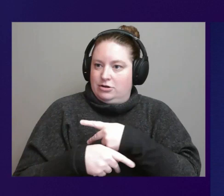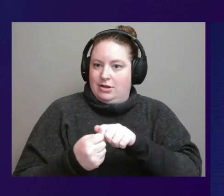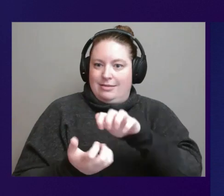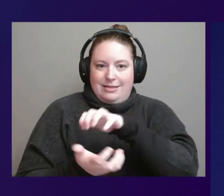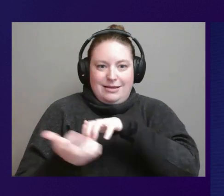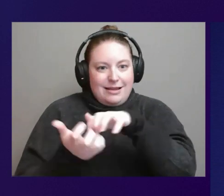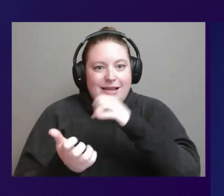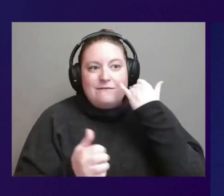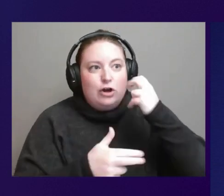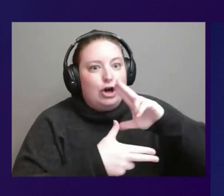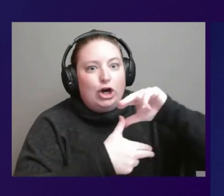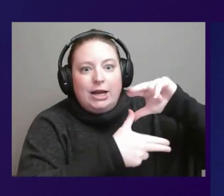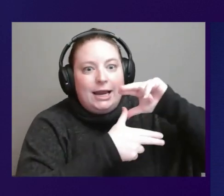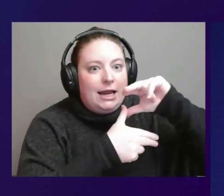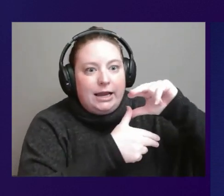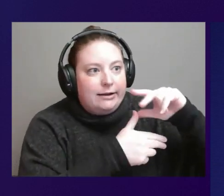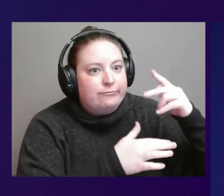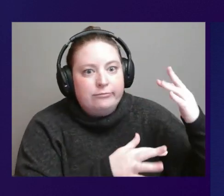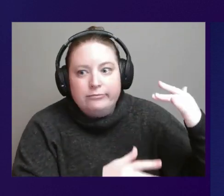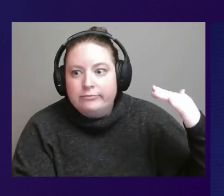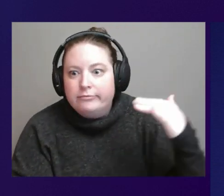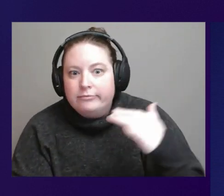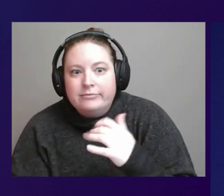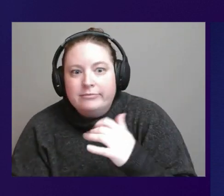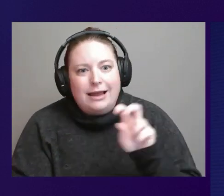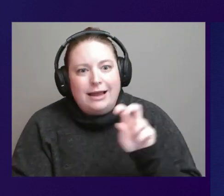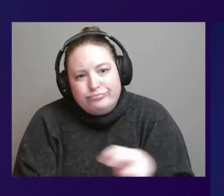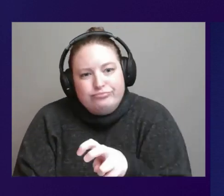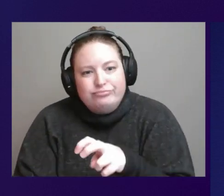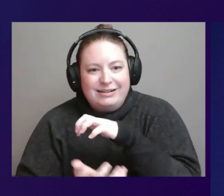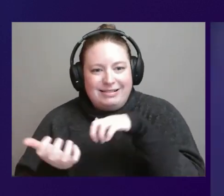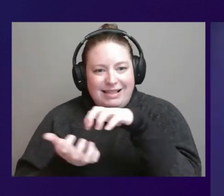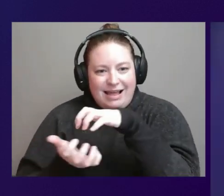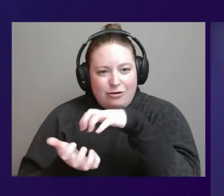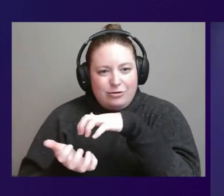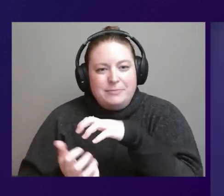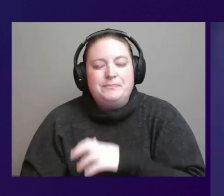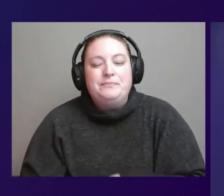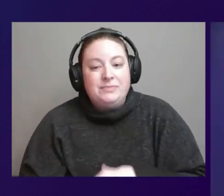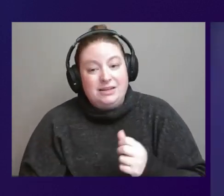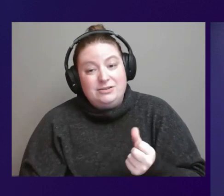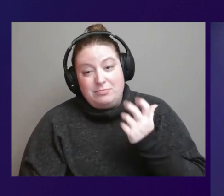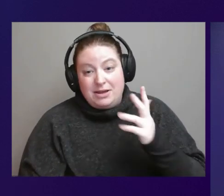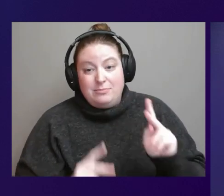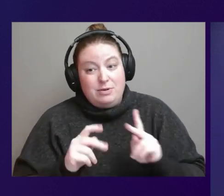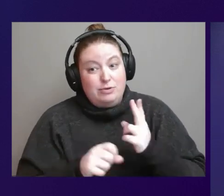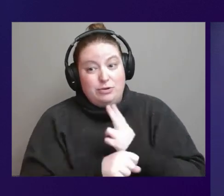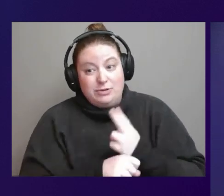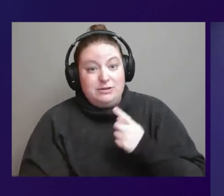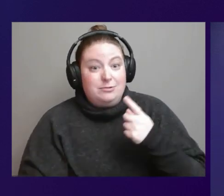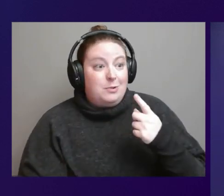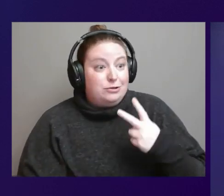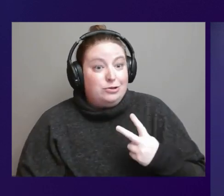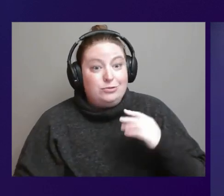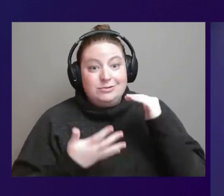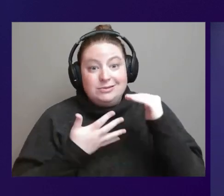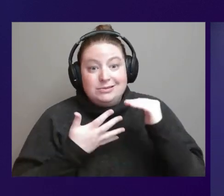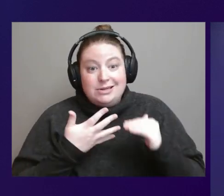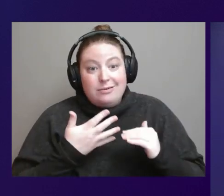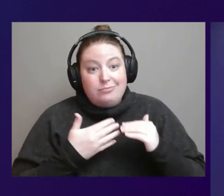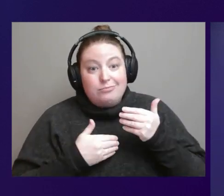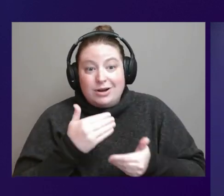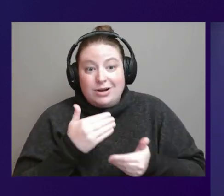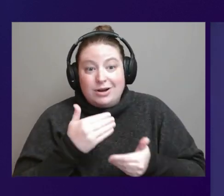for example. And so a lot of customers are going through this one-step, two-step process. And yeah, to your point, it works with VMC just like it does with EC2.